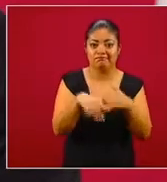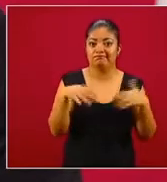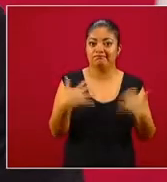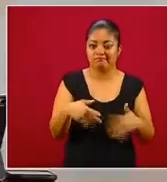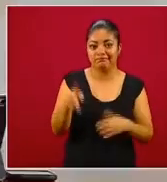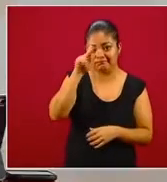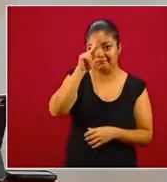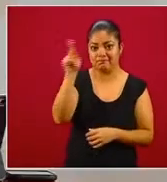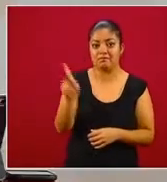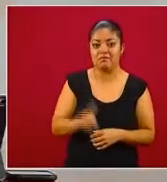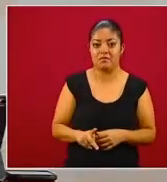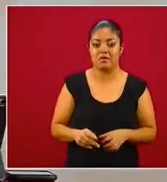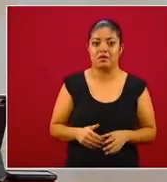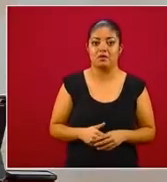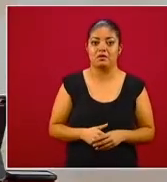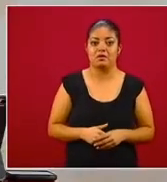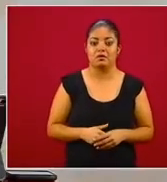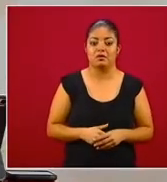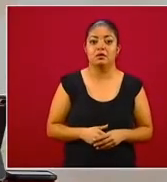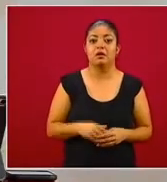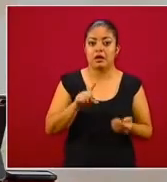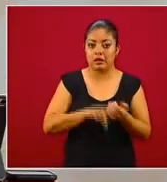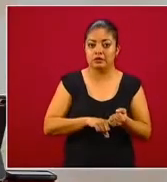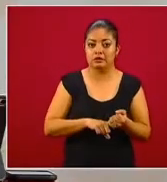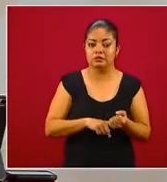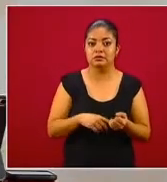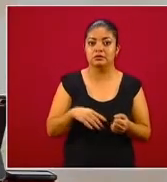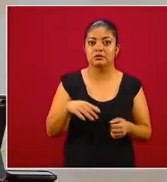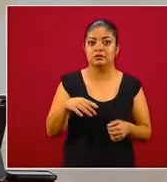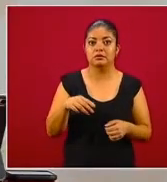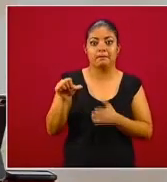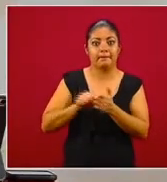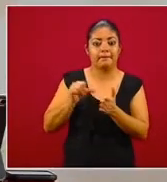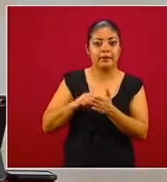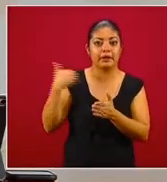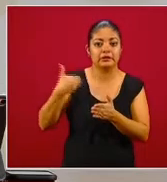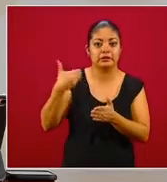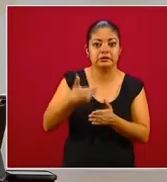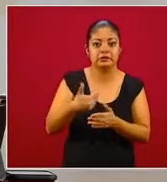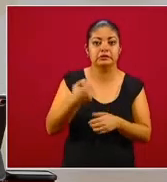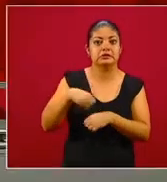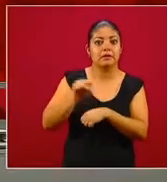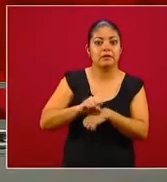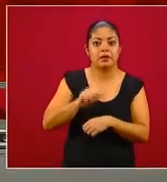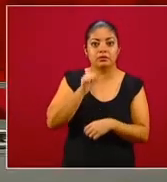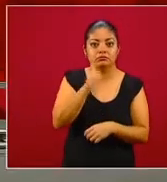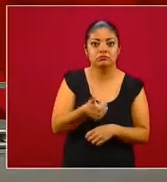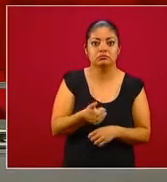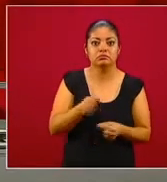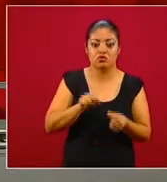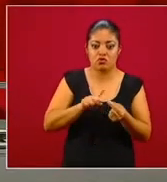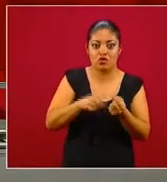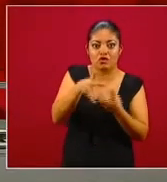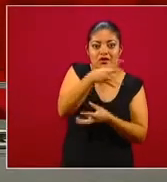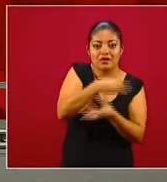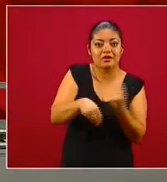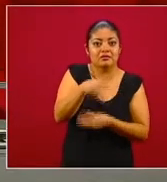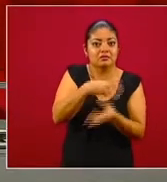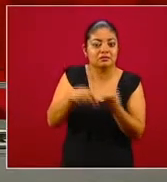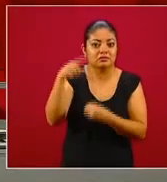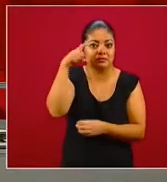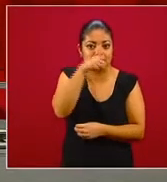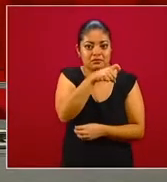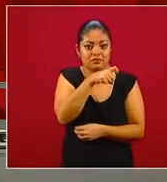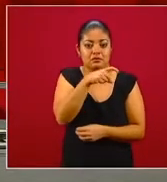really suffering because they don't have que money. llevan They don't semanas, que llevan have meses sin anything. tener They su haven't fuente had de their sustento, y source no solamente